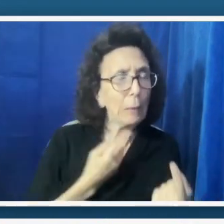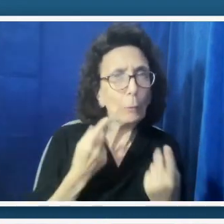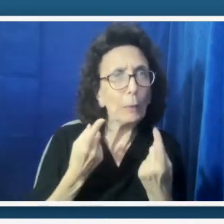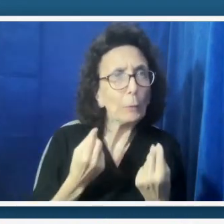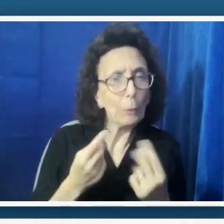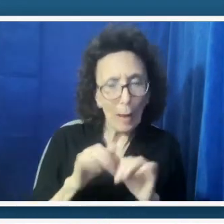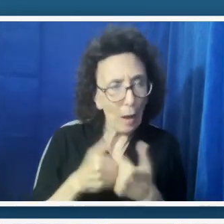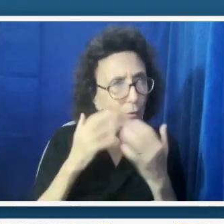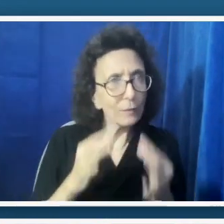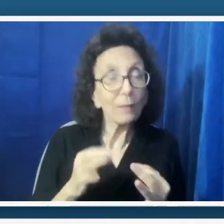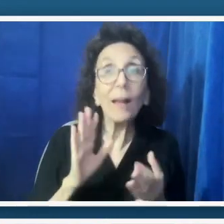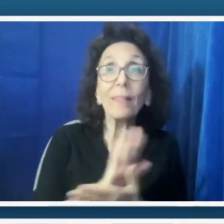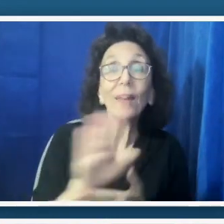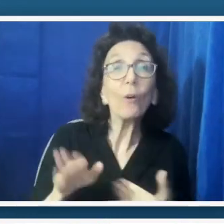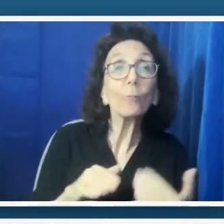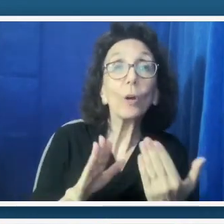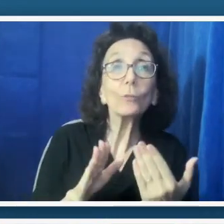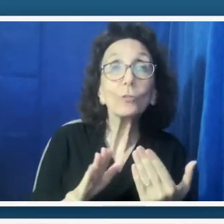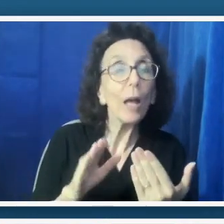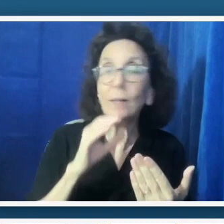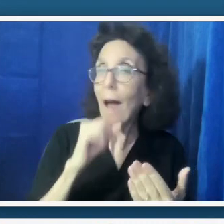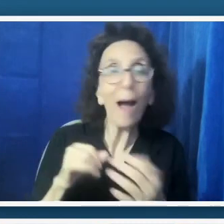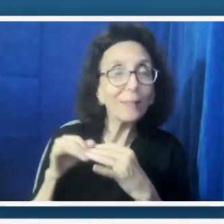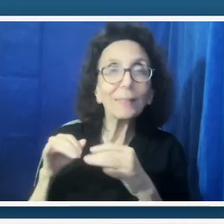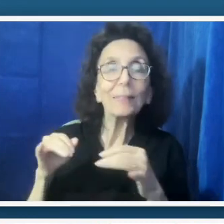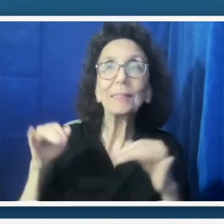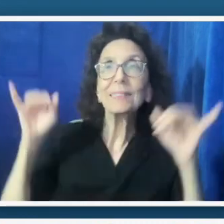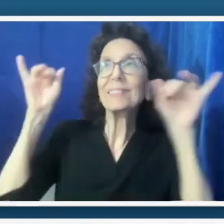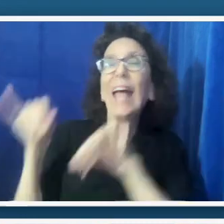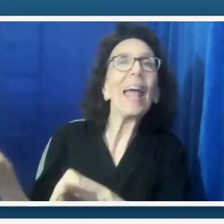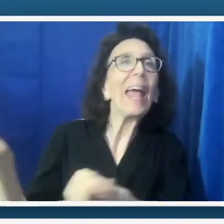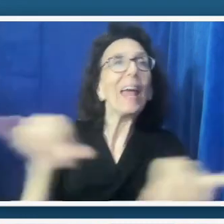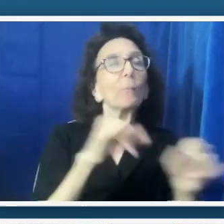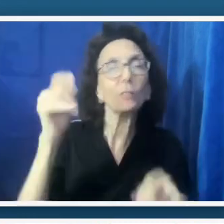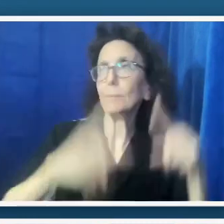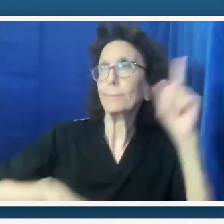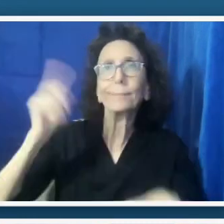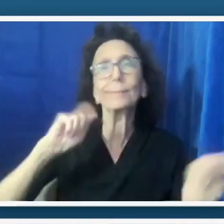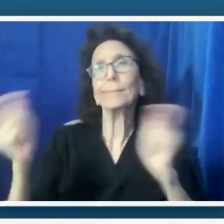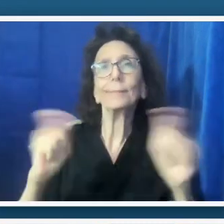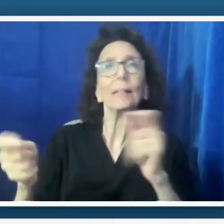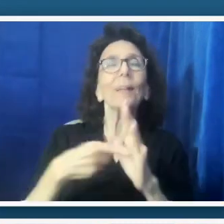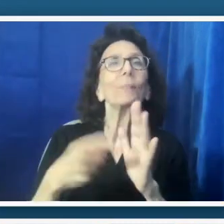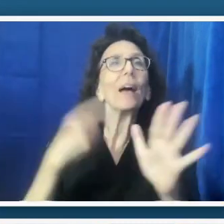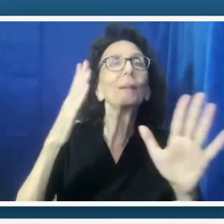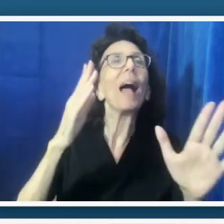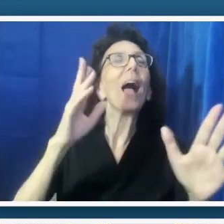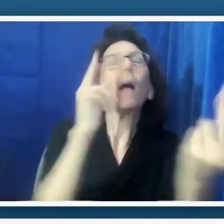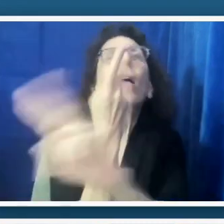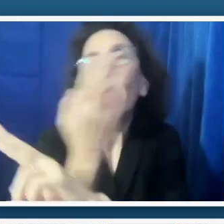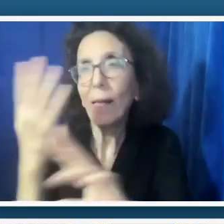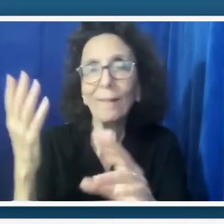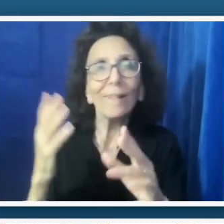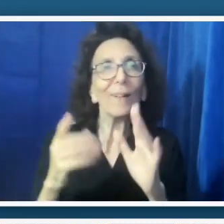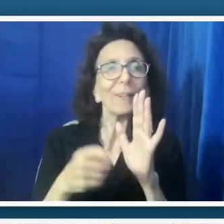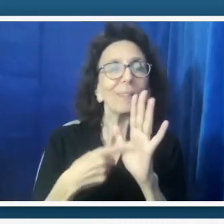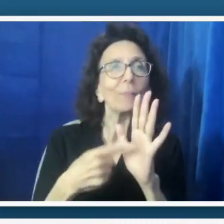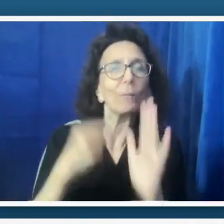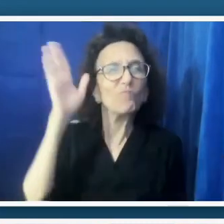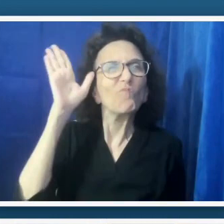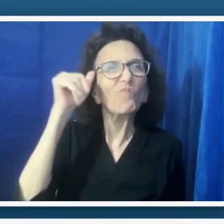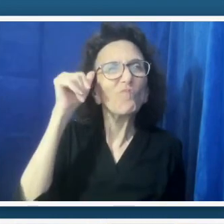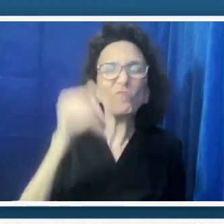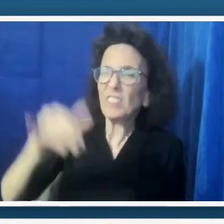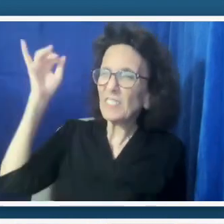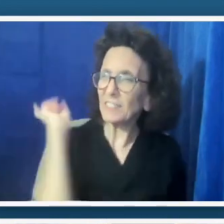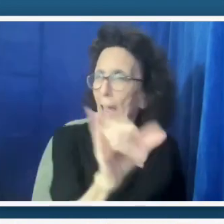And their approach has actually been somewhat inconsistent. They have sometimes changed course abruptly. They have done everything from insisting murals remain